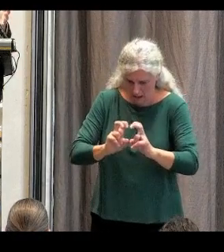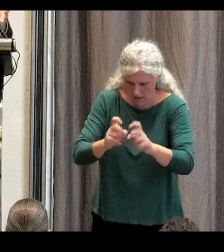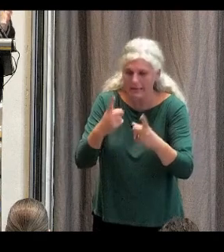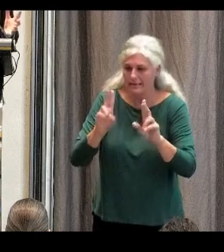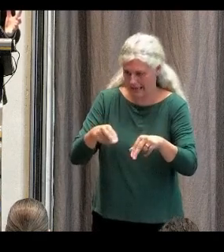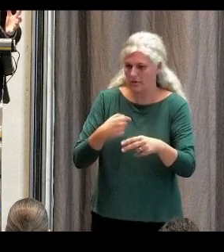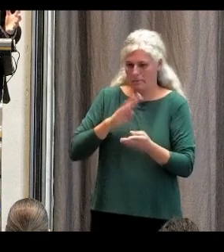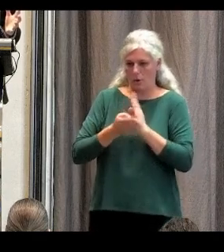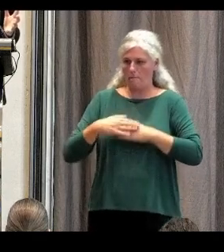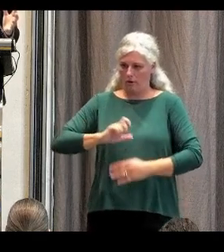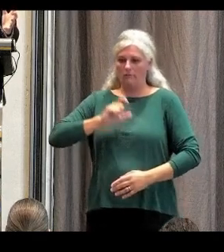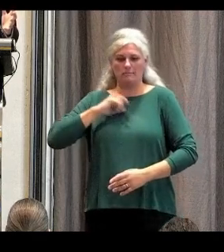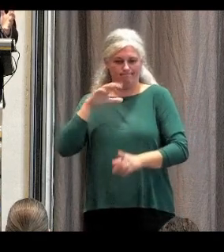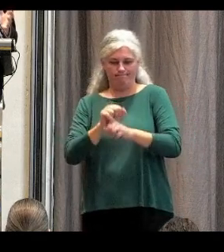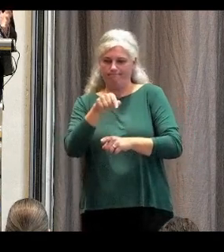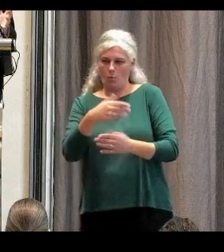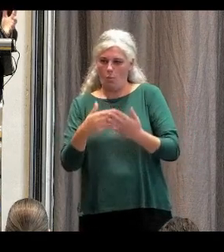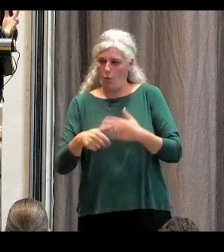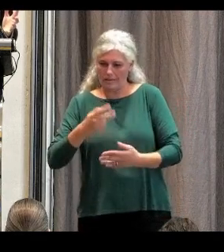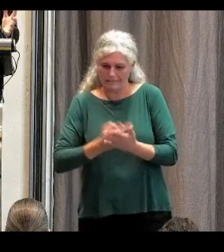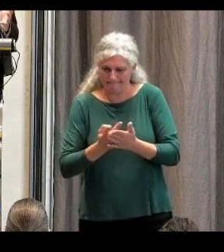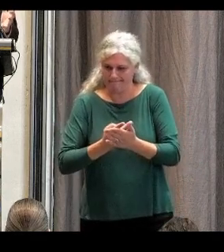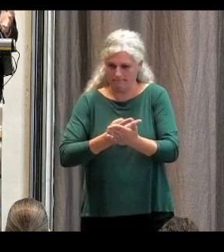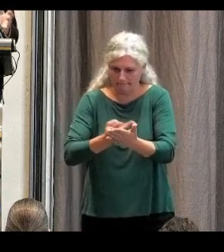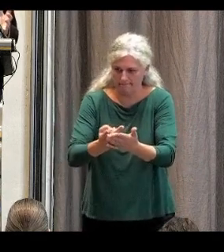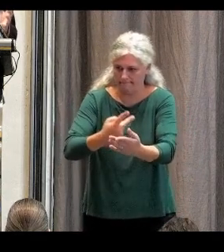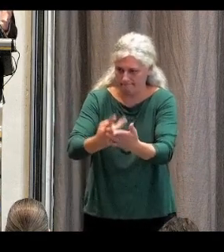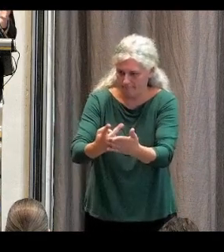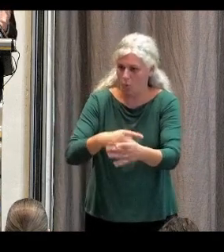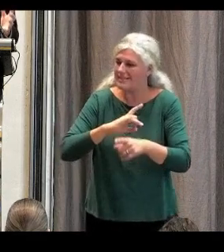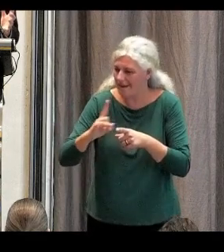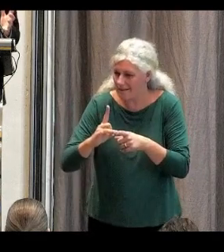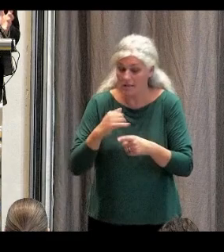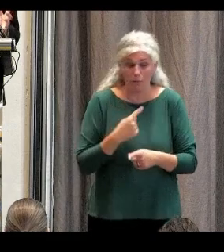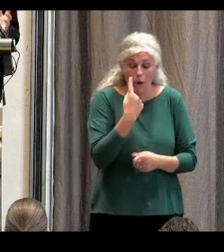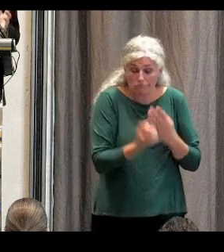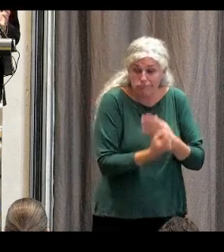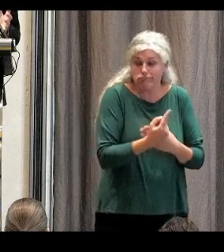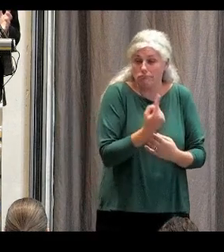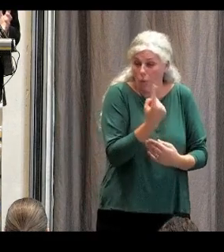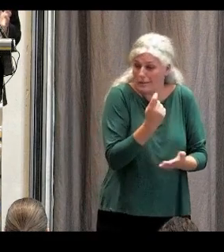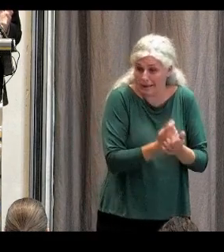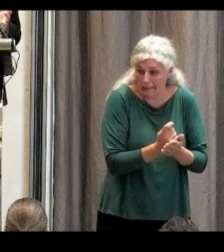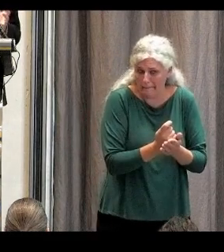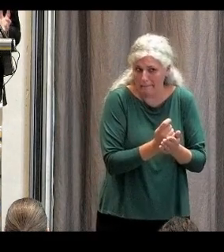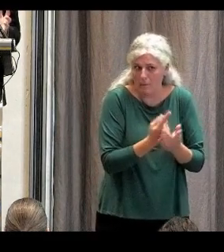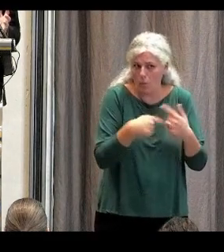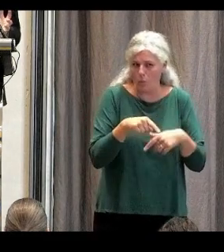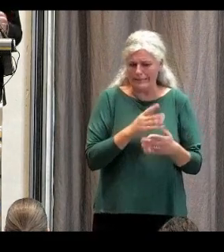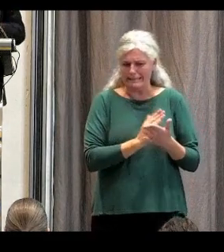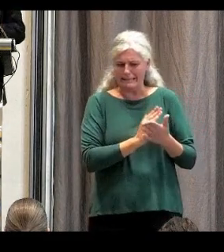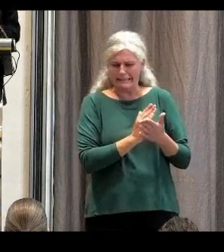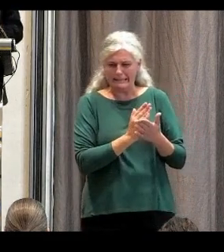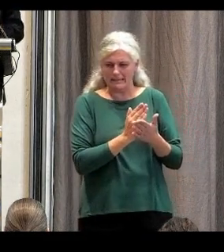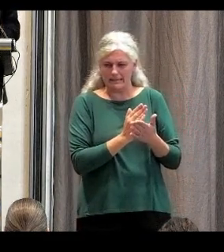can become more confident about what those episodes have been. When somebody's had just one episode, there's always a degree of